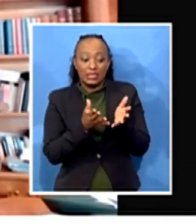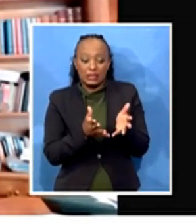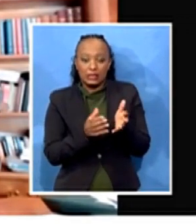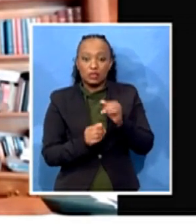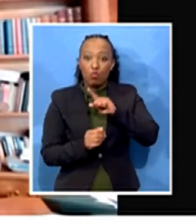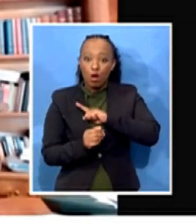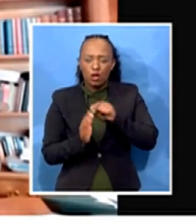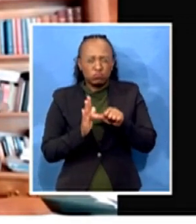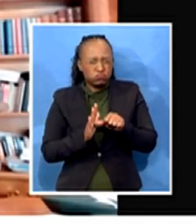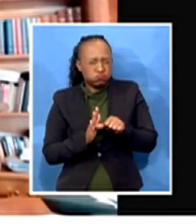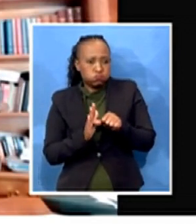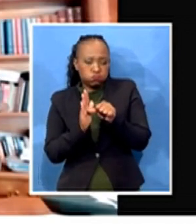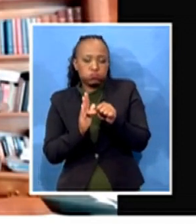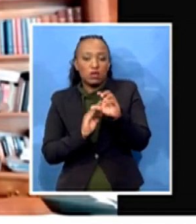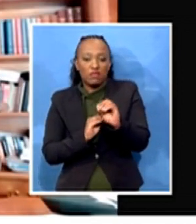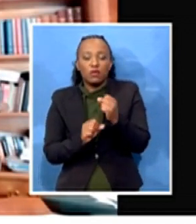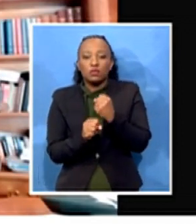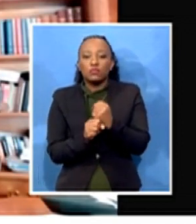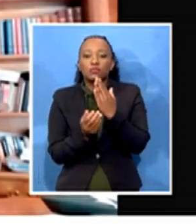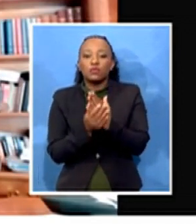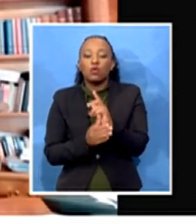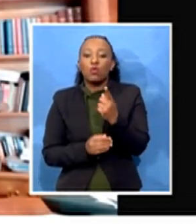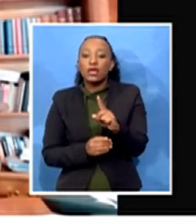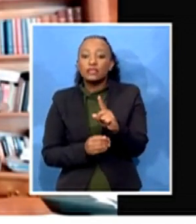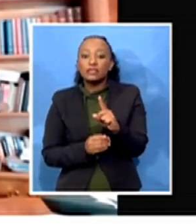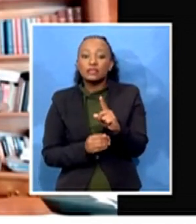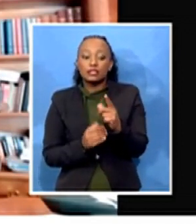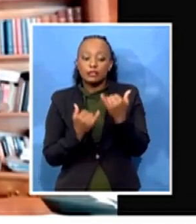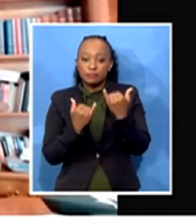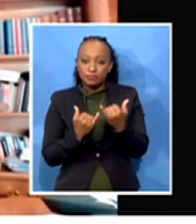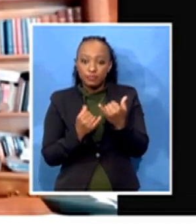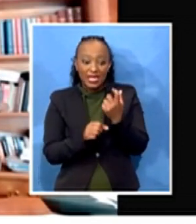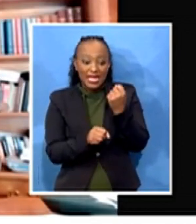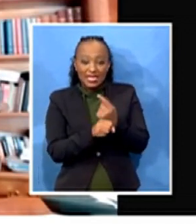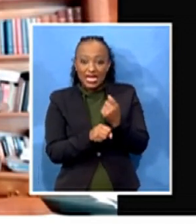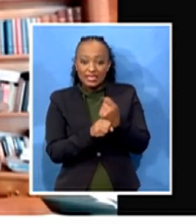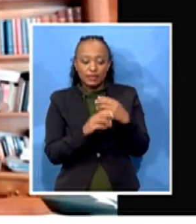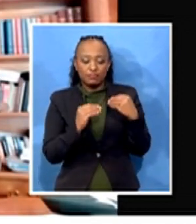determining whether a fledgling taxi business succeeds or fails.